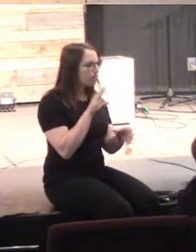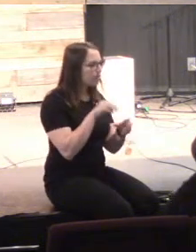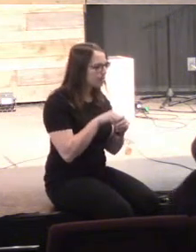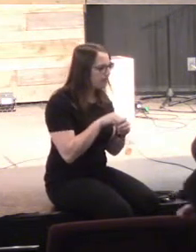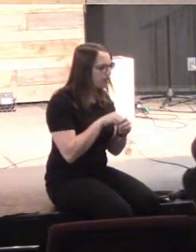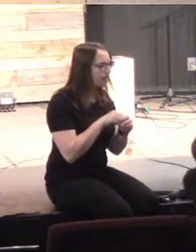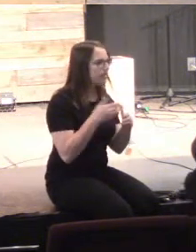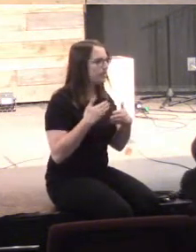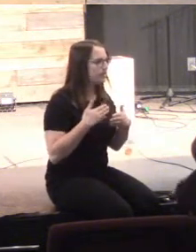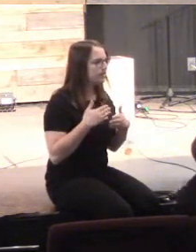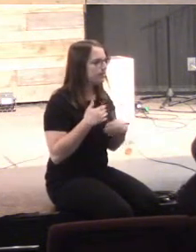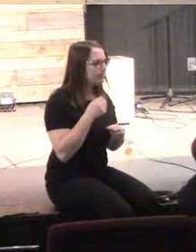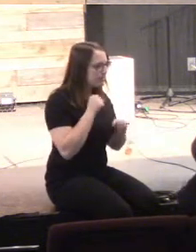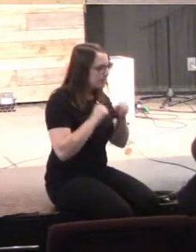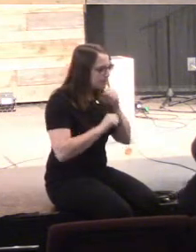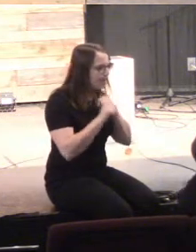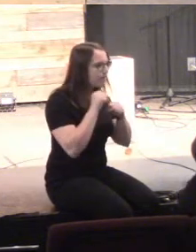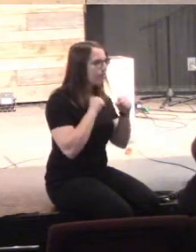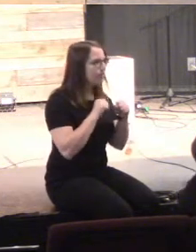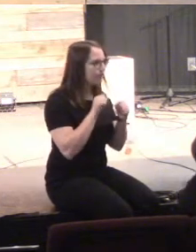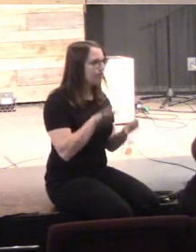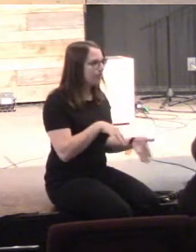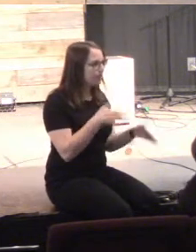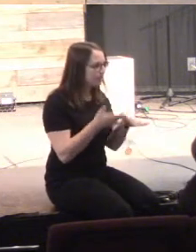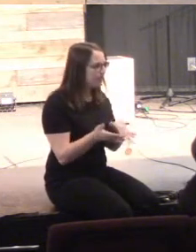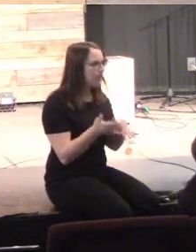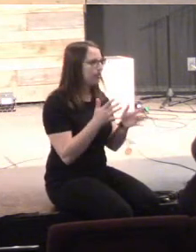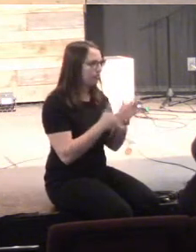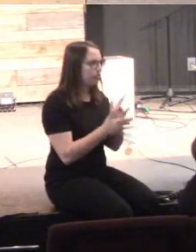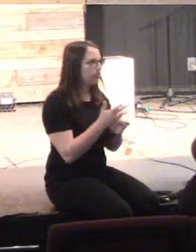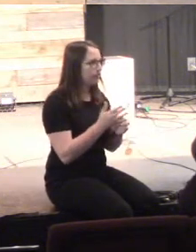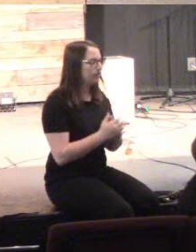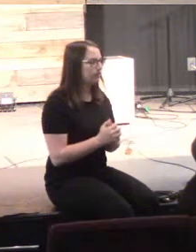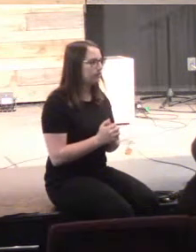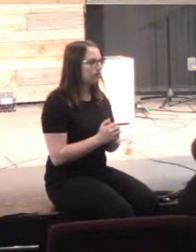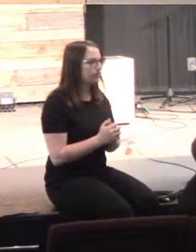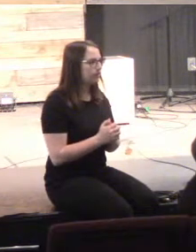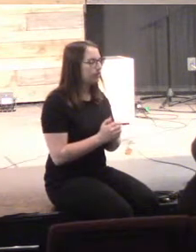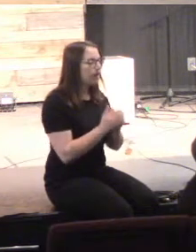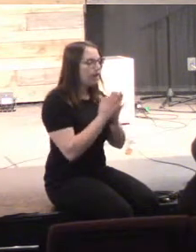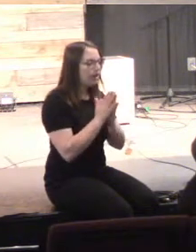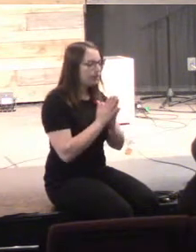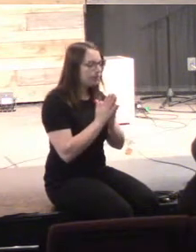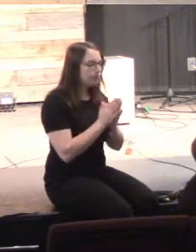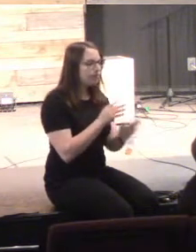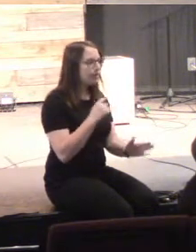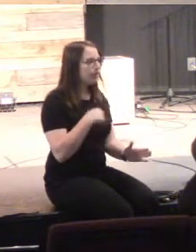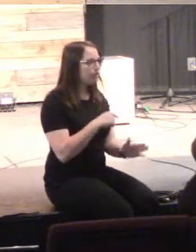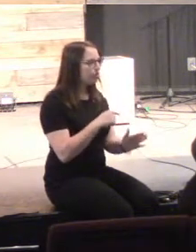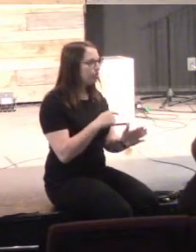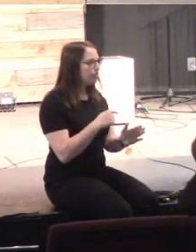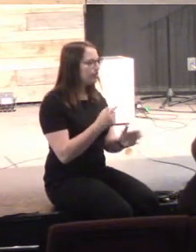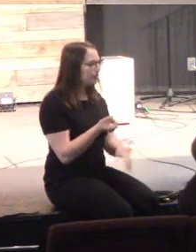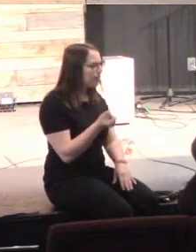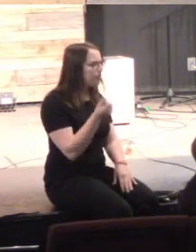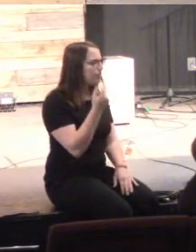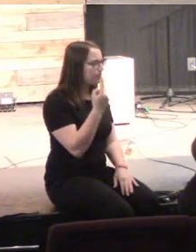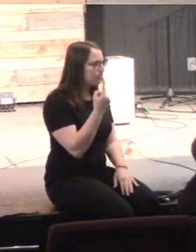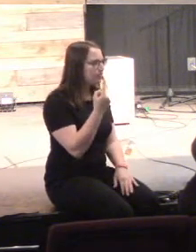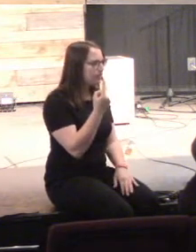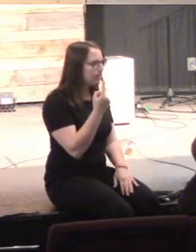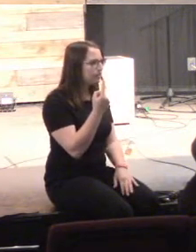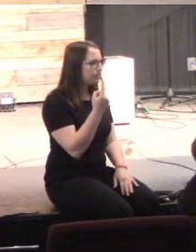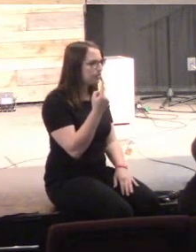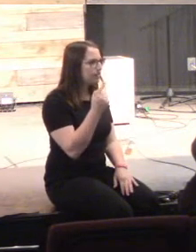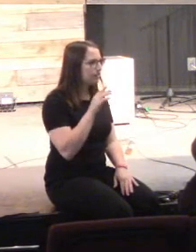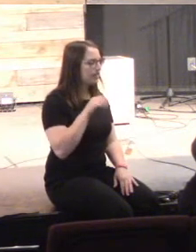suffering, and I pray that we can really take this opportunity as we take the bread and the wine and to really embrace that